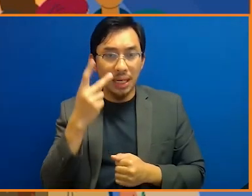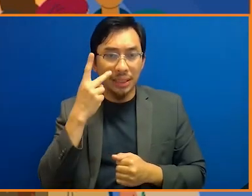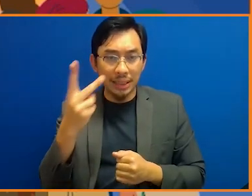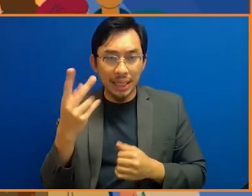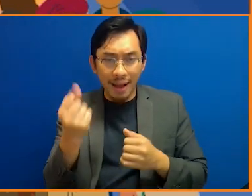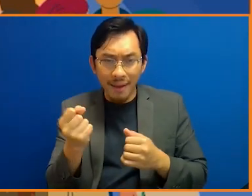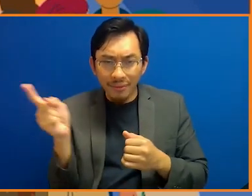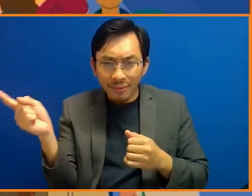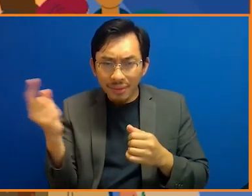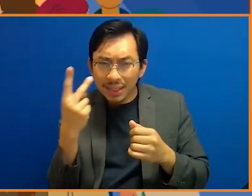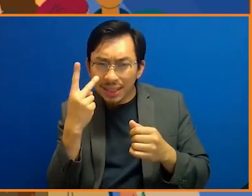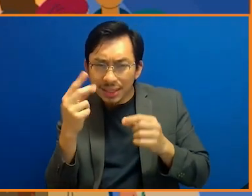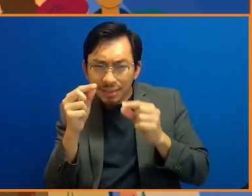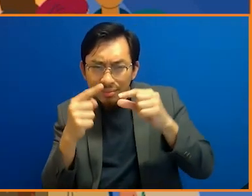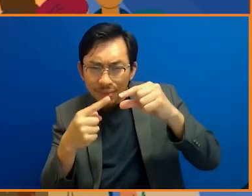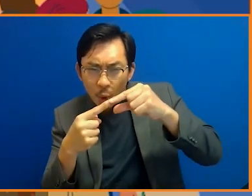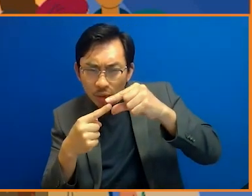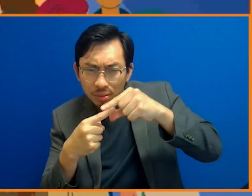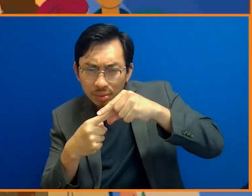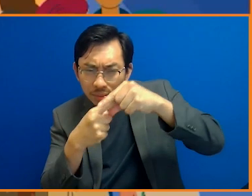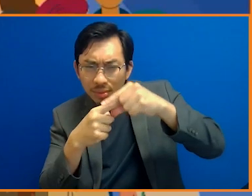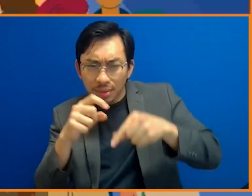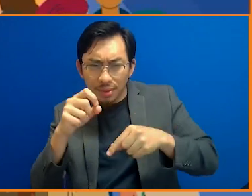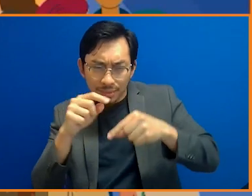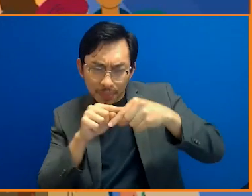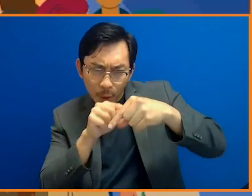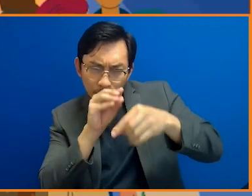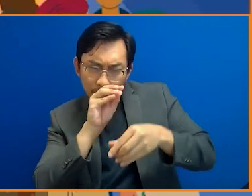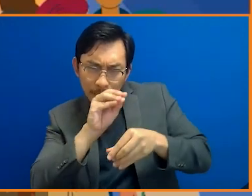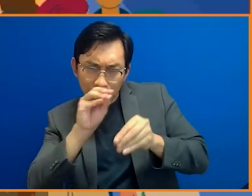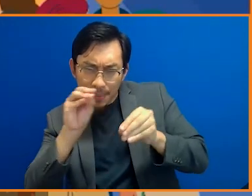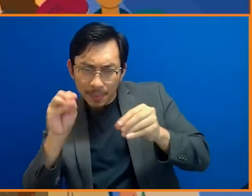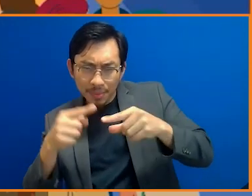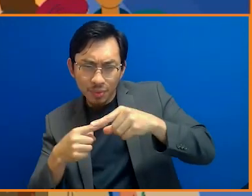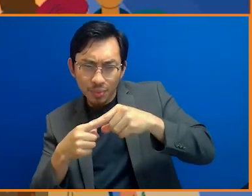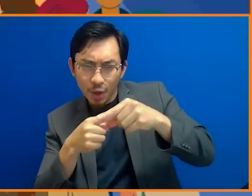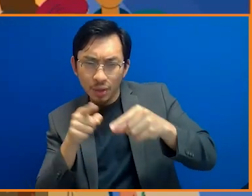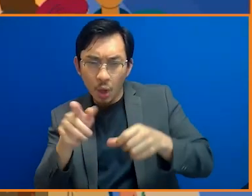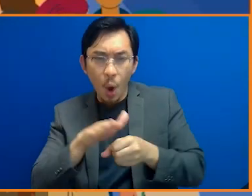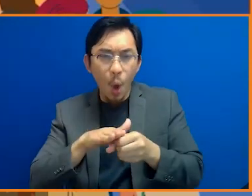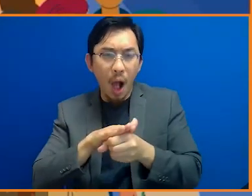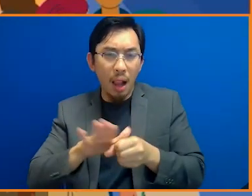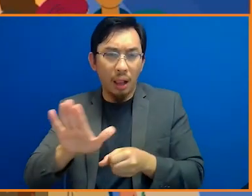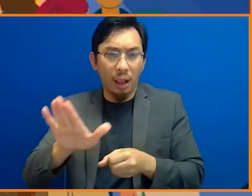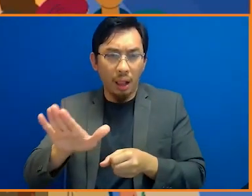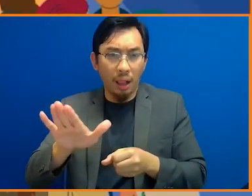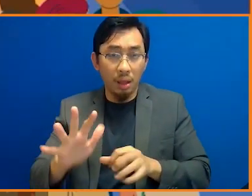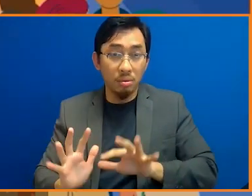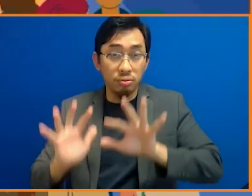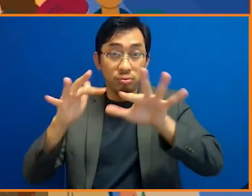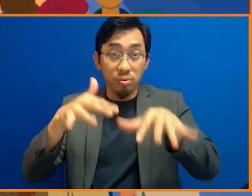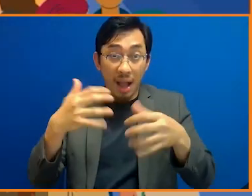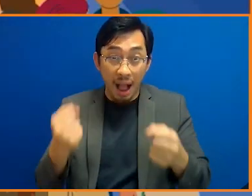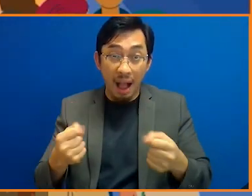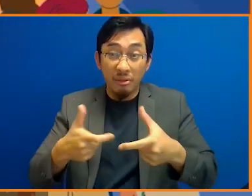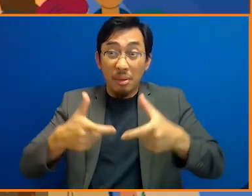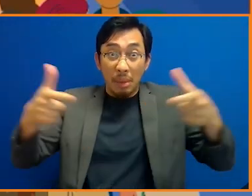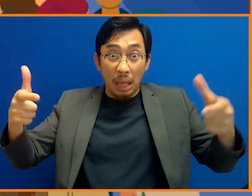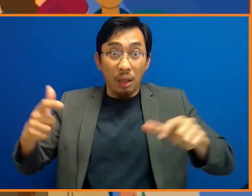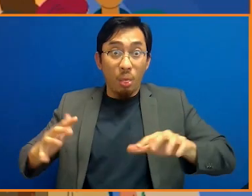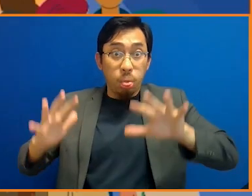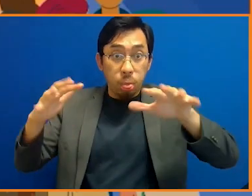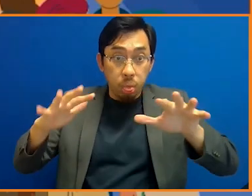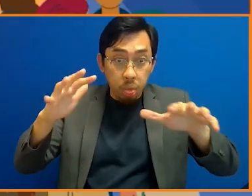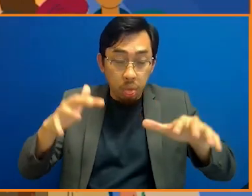you can see from the snapshot that from the local reflection and amplification, so